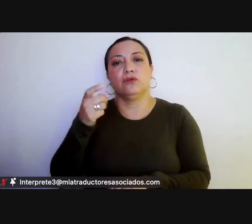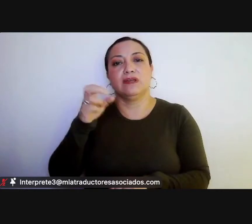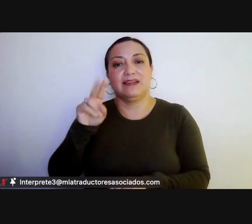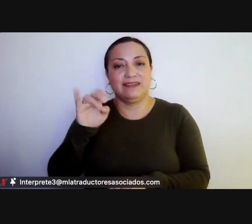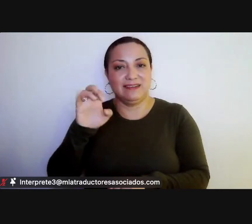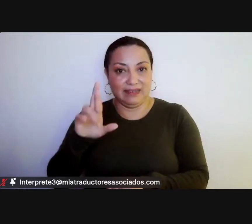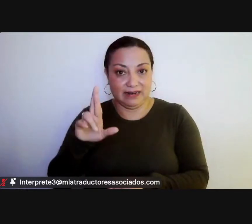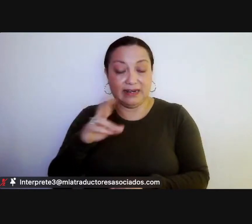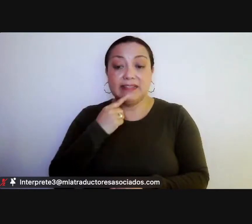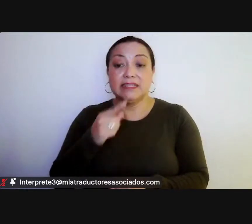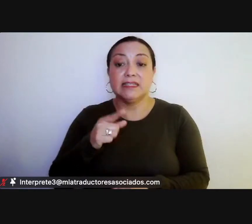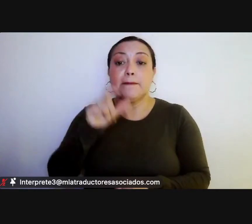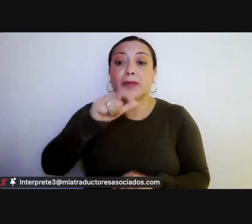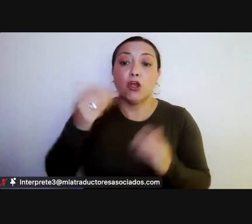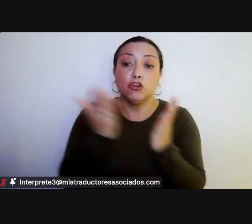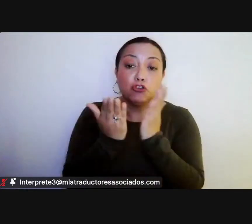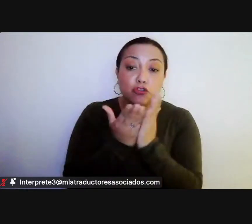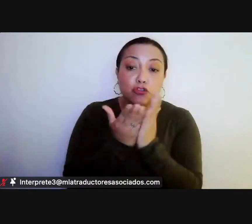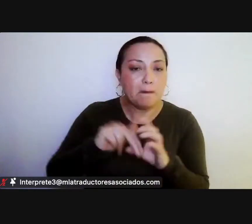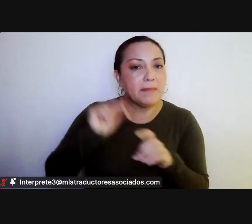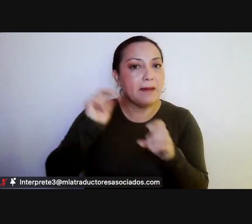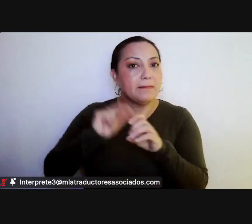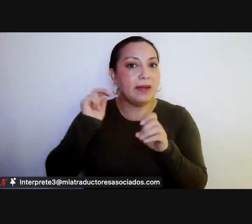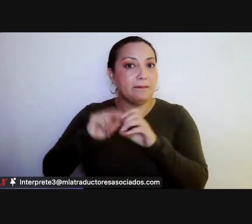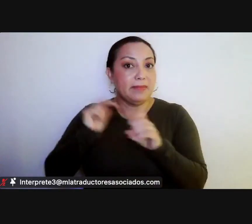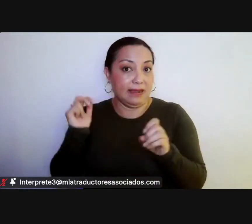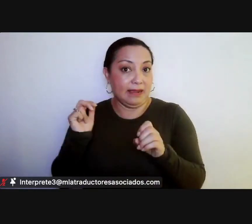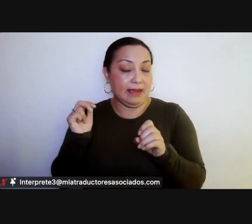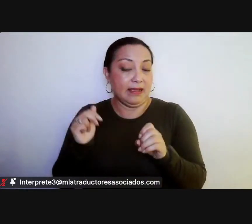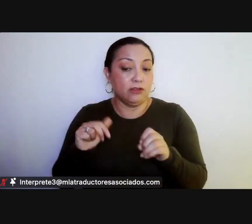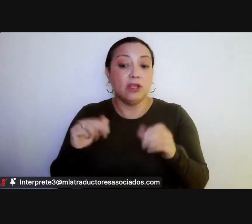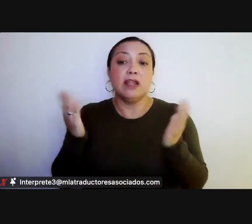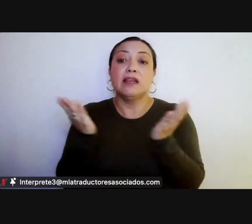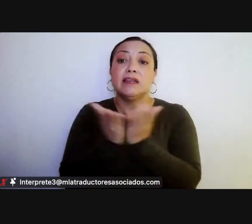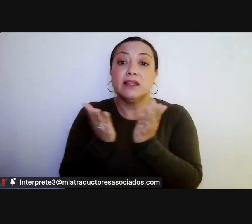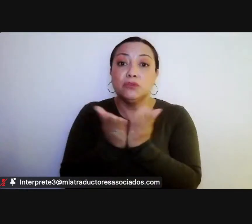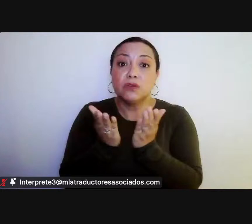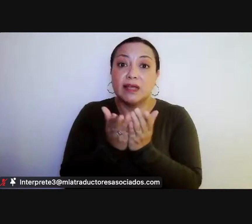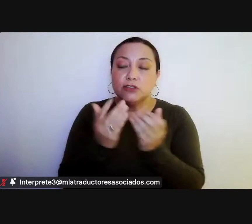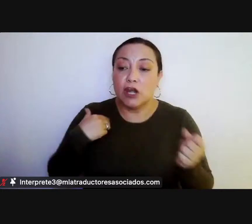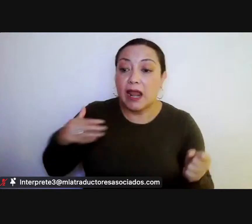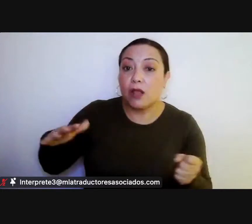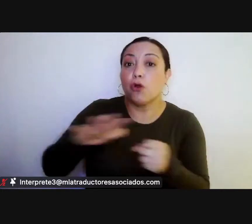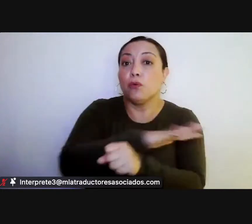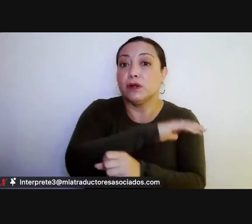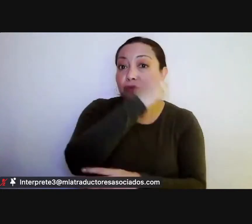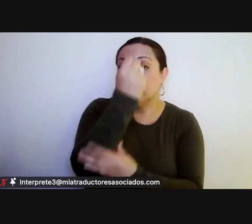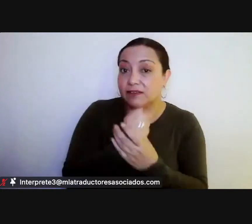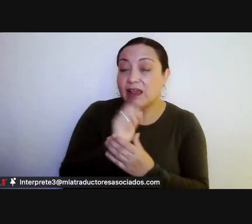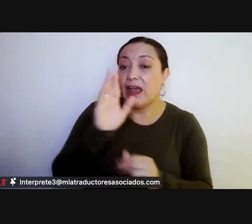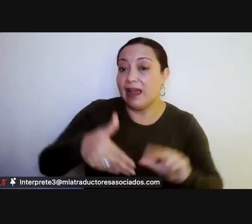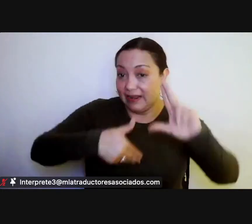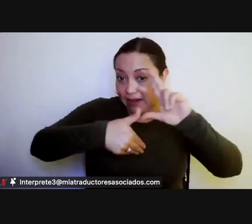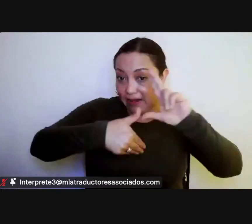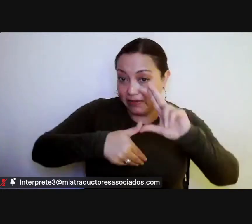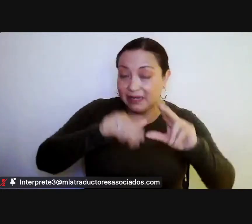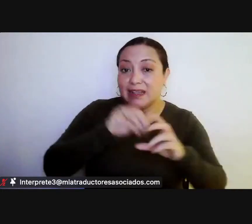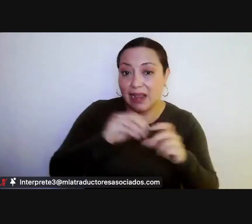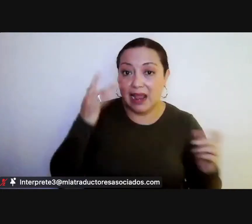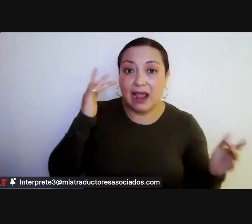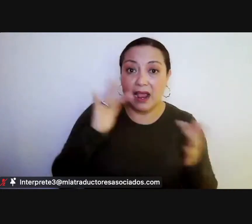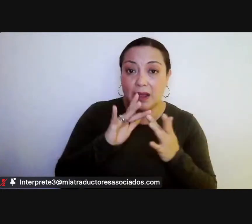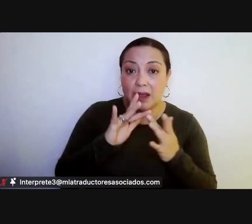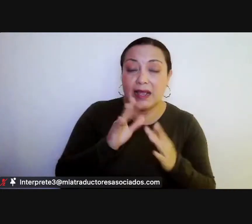if the dropout schools and the education coverage in